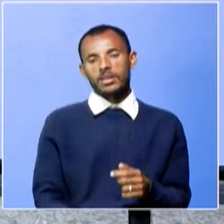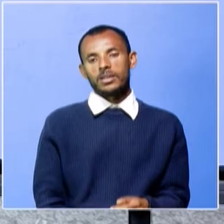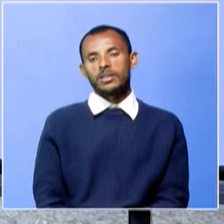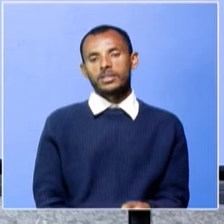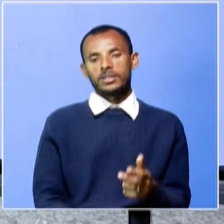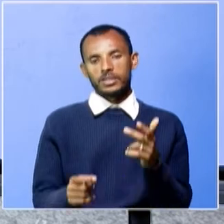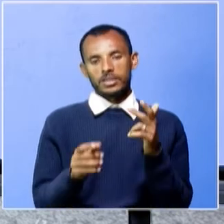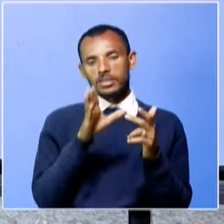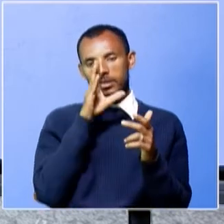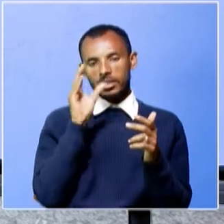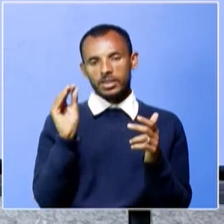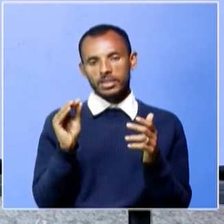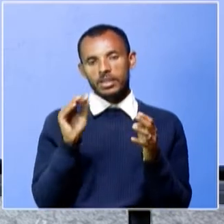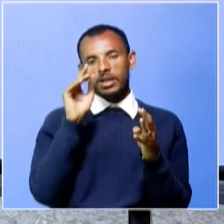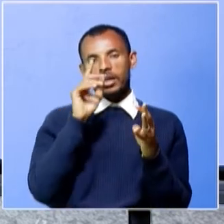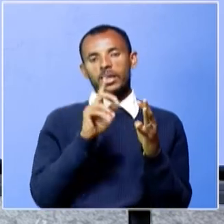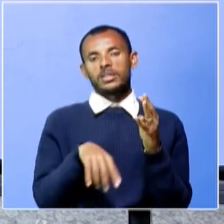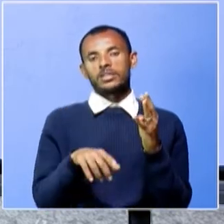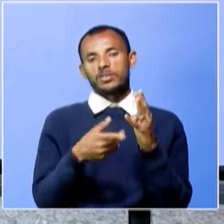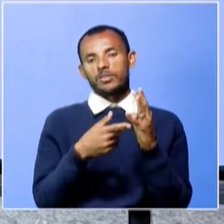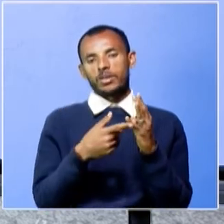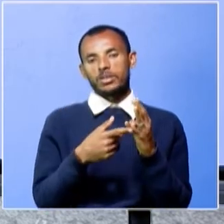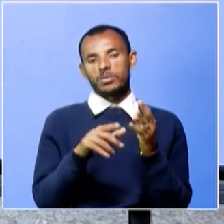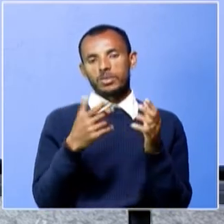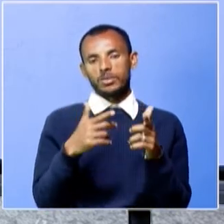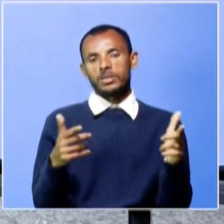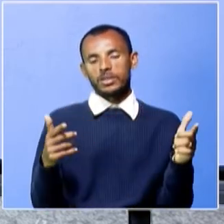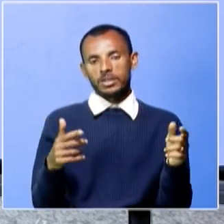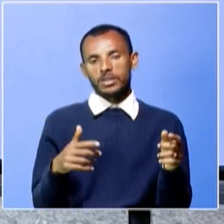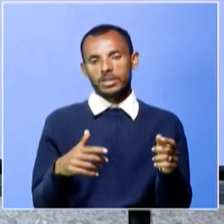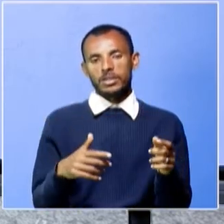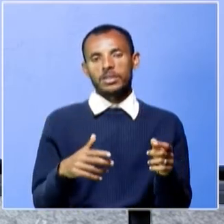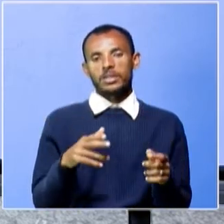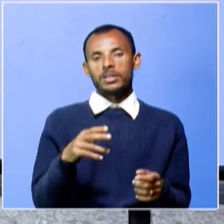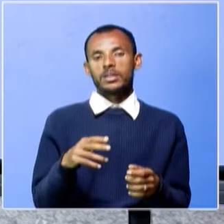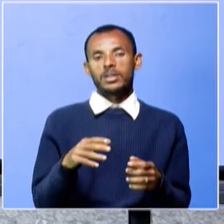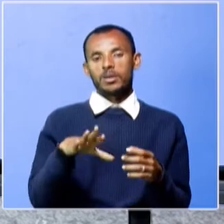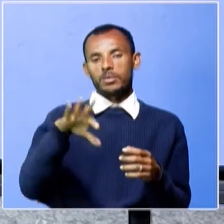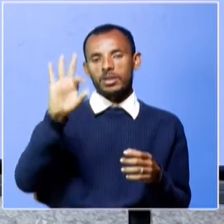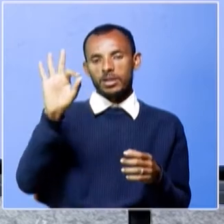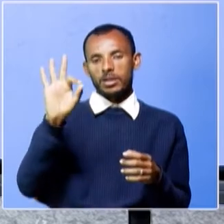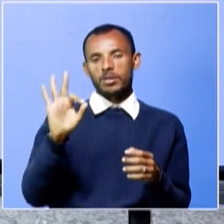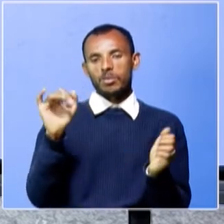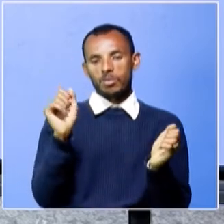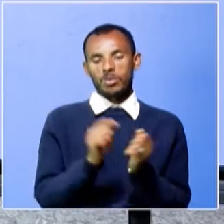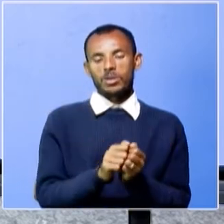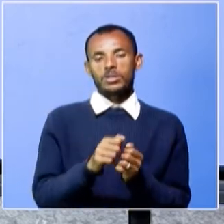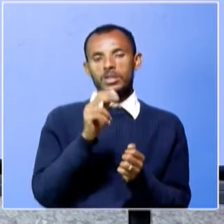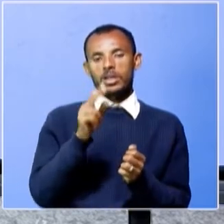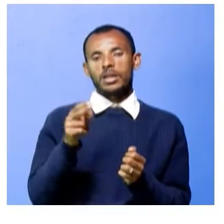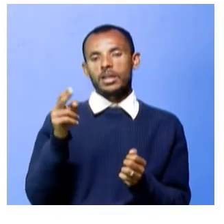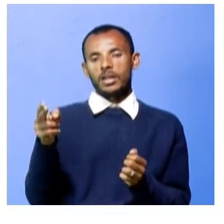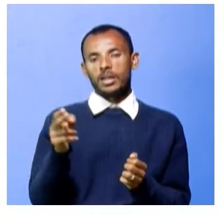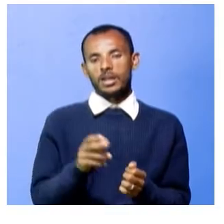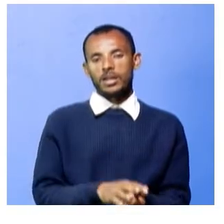possibility. And the last possibility in this experiment can be obtaining both head.